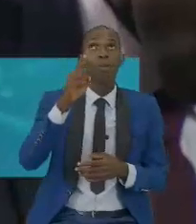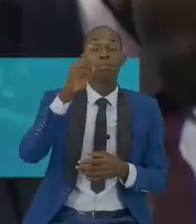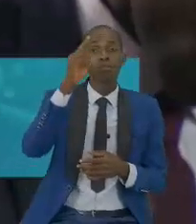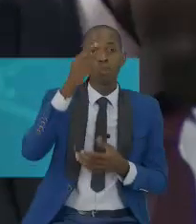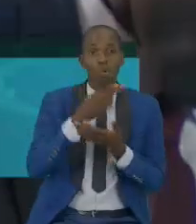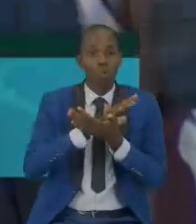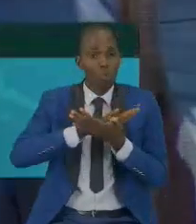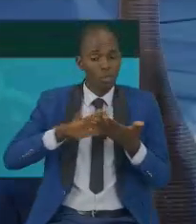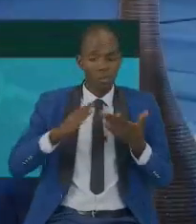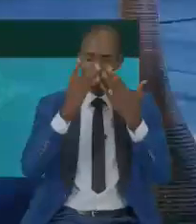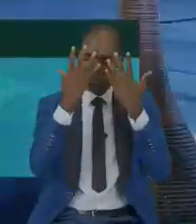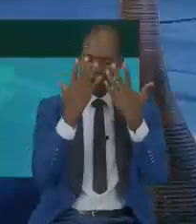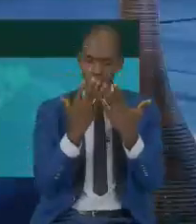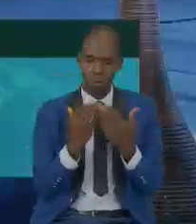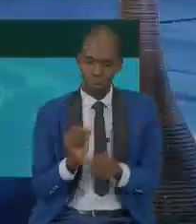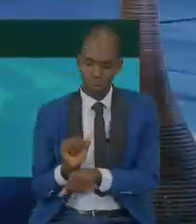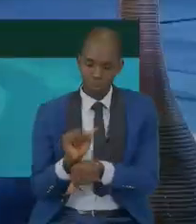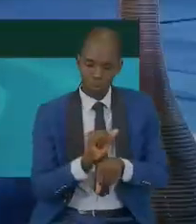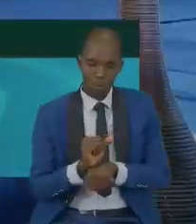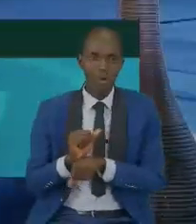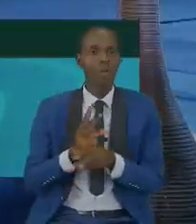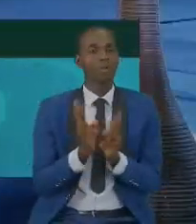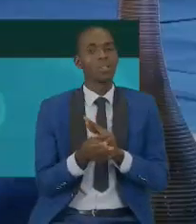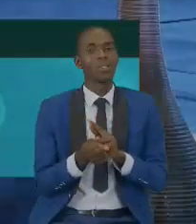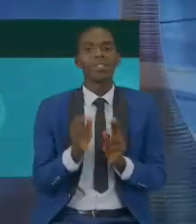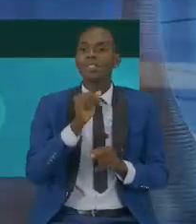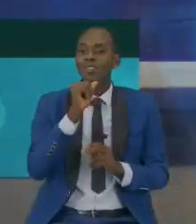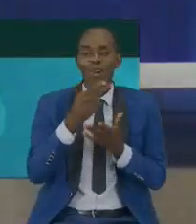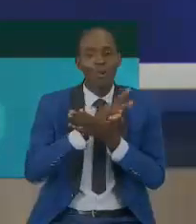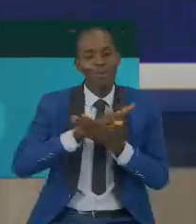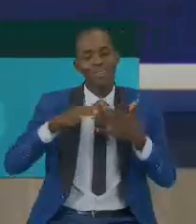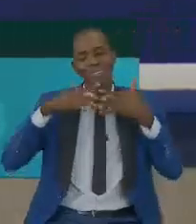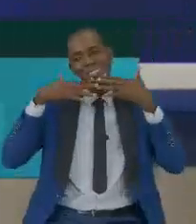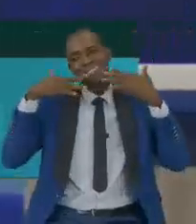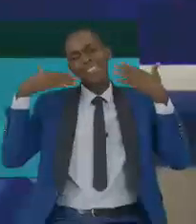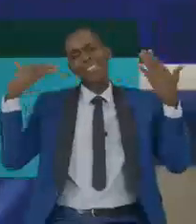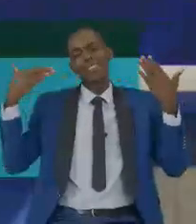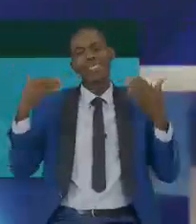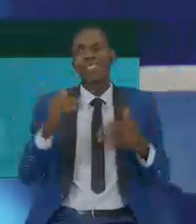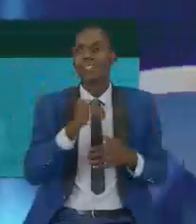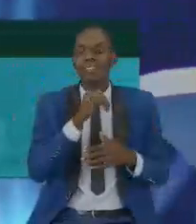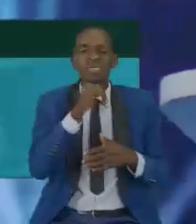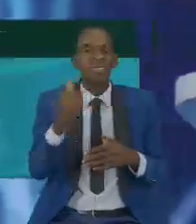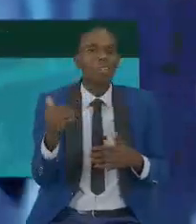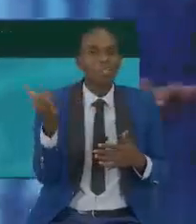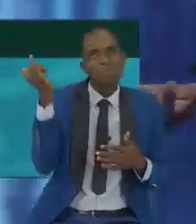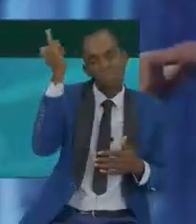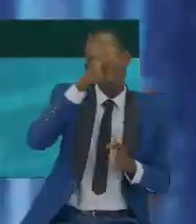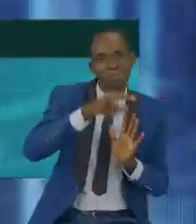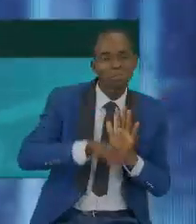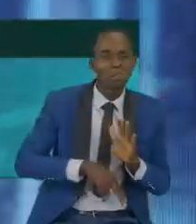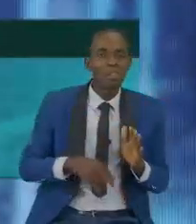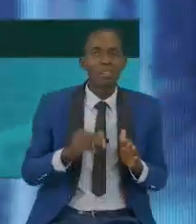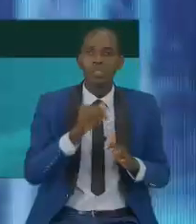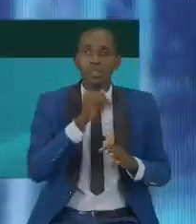worketh repentance, not godly laughter. And it's not frivolity, and it's not, you know, I'm